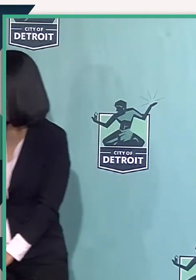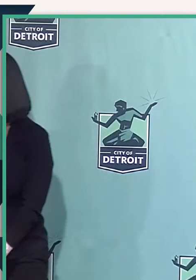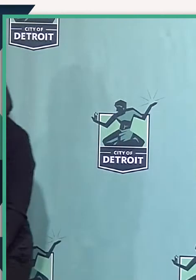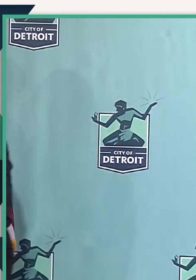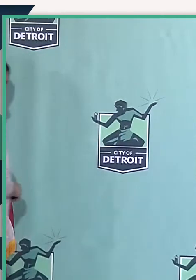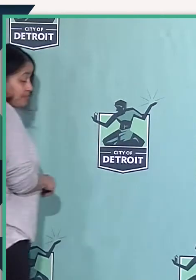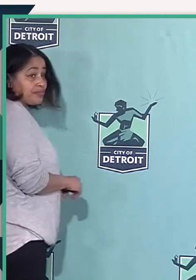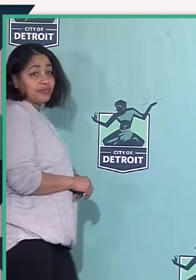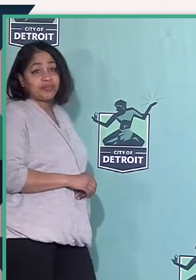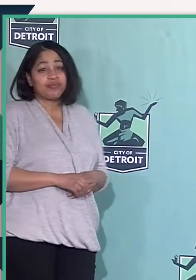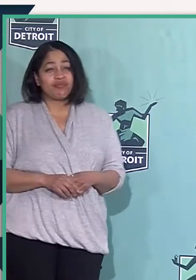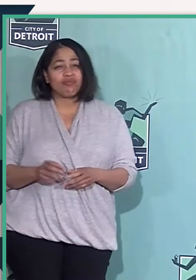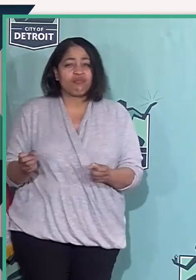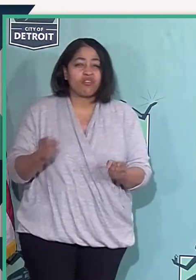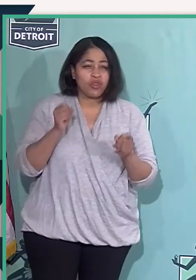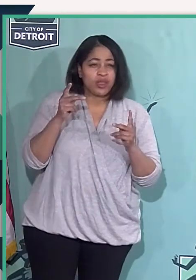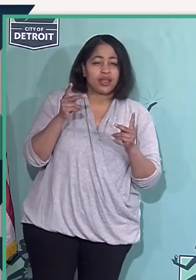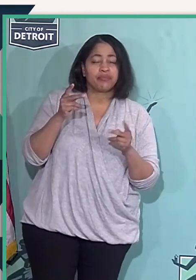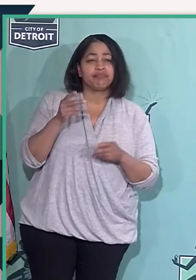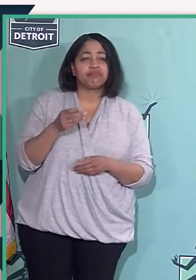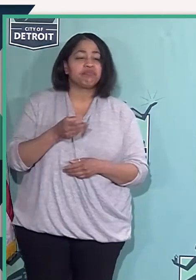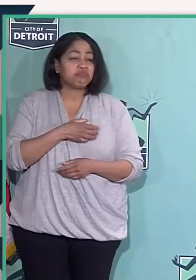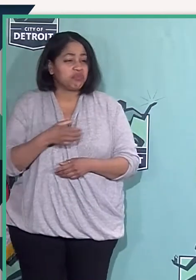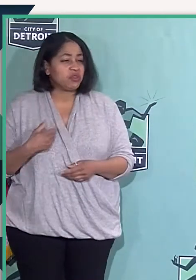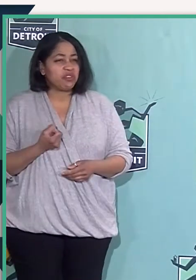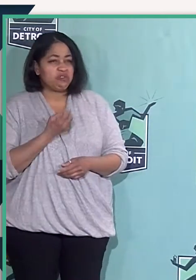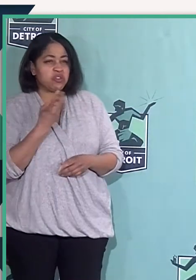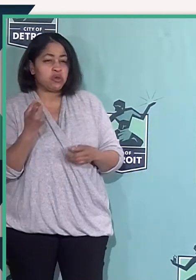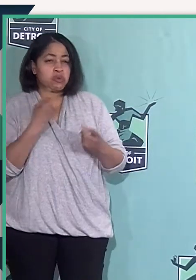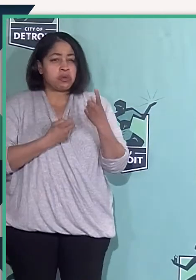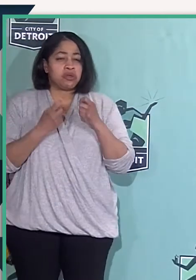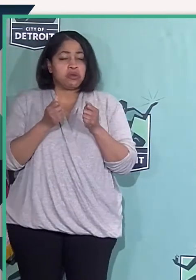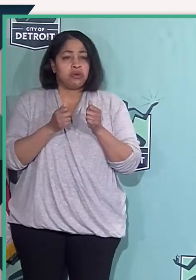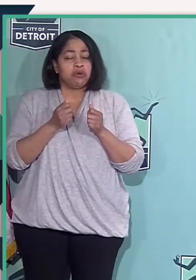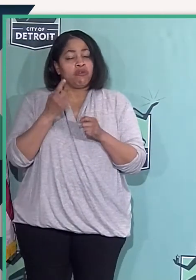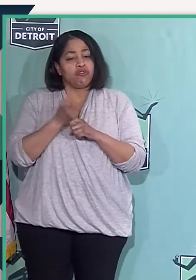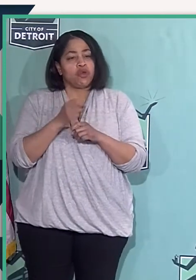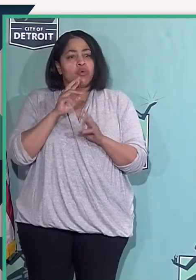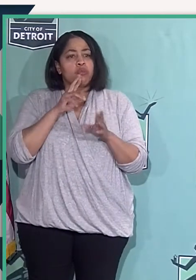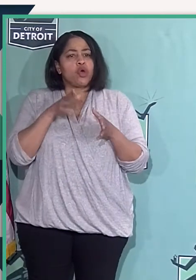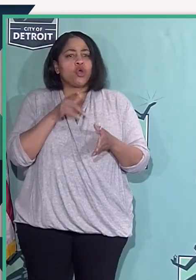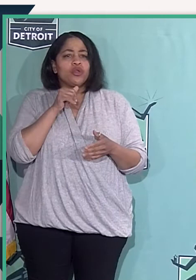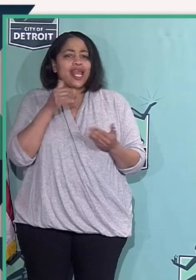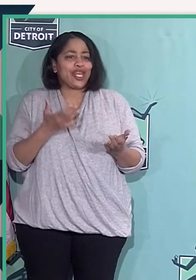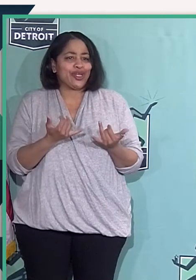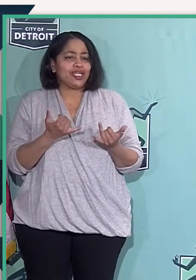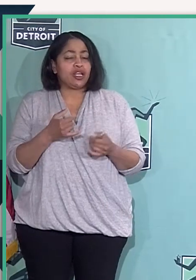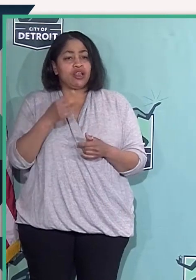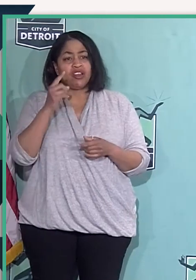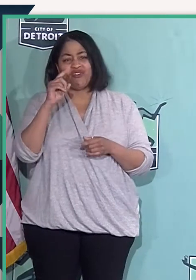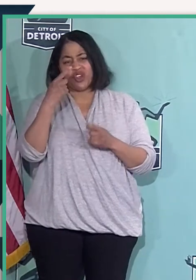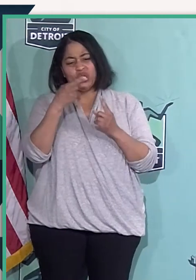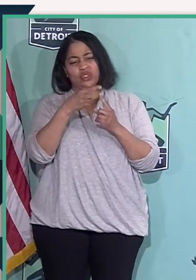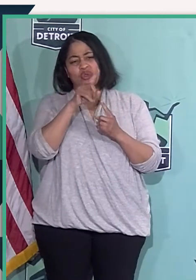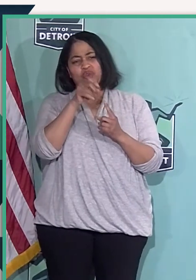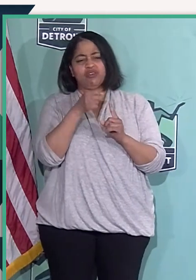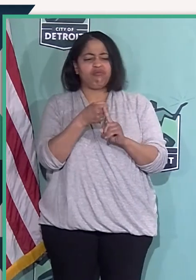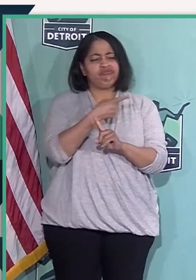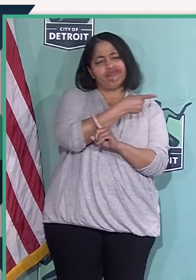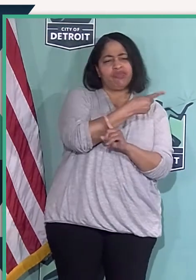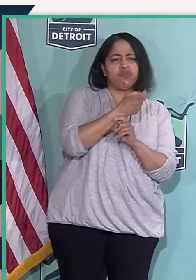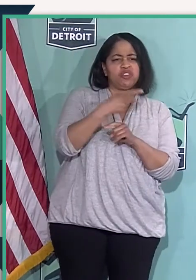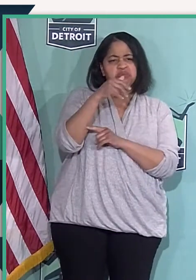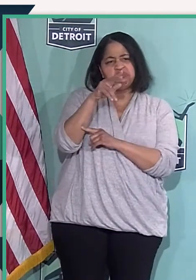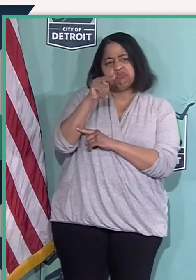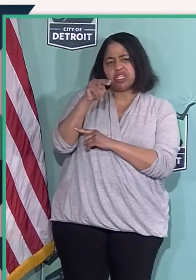Okay, Mr. Mayor, we've got a few questions from reporters who are not with us today. First one is off topic from Ken